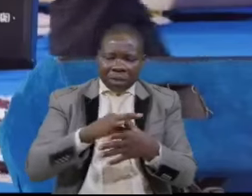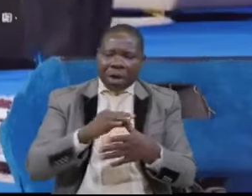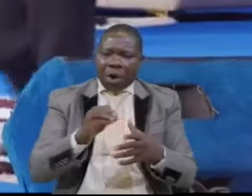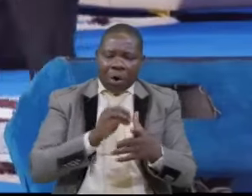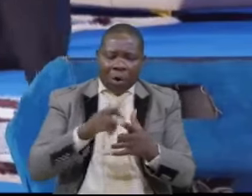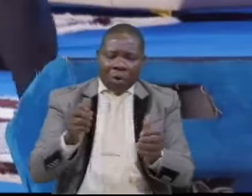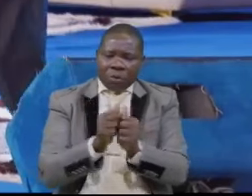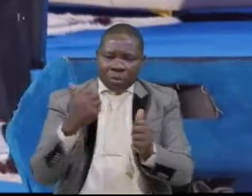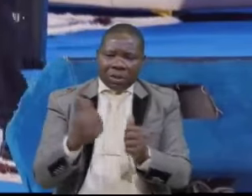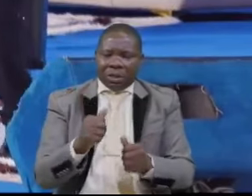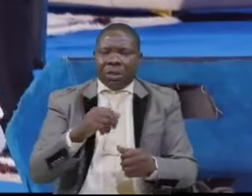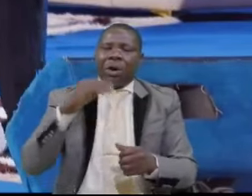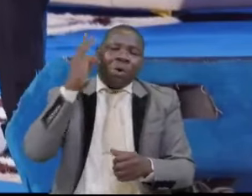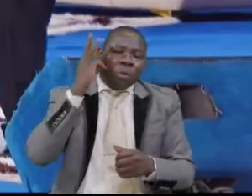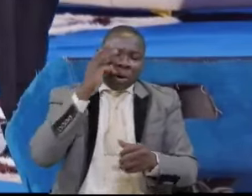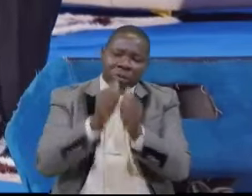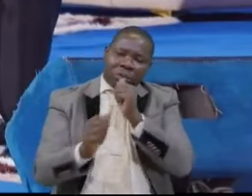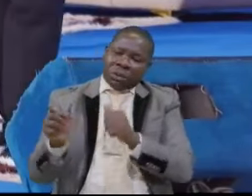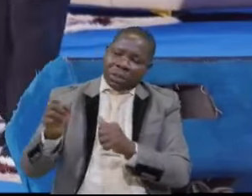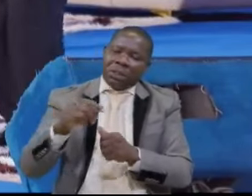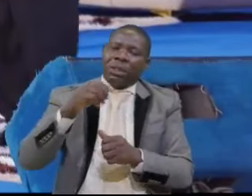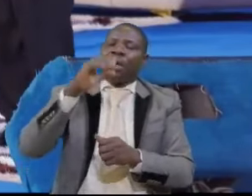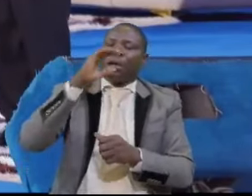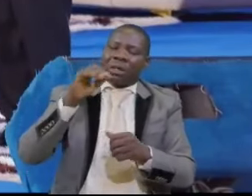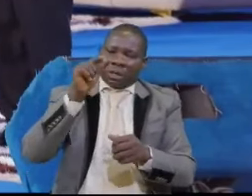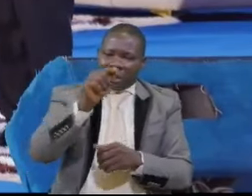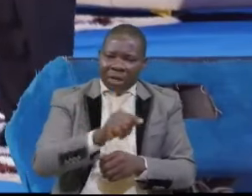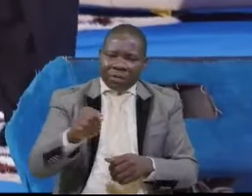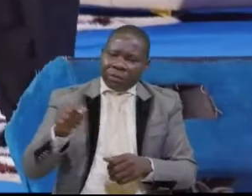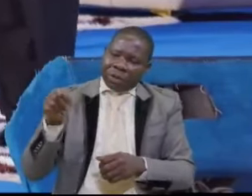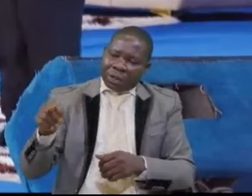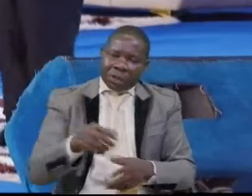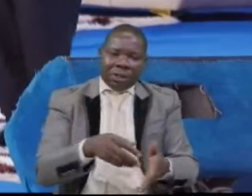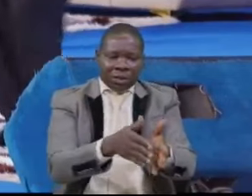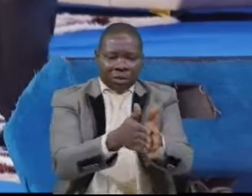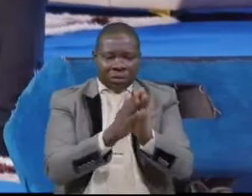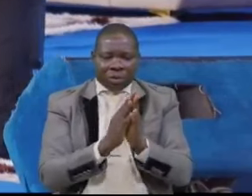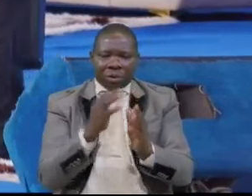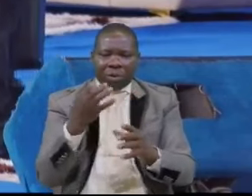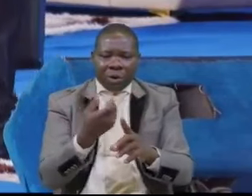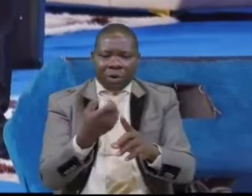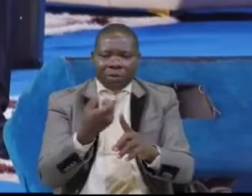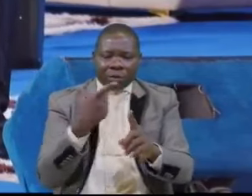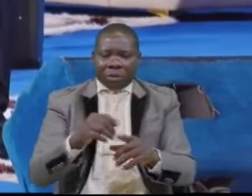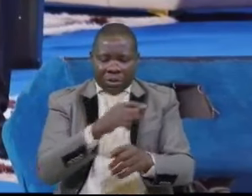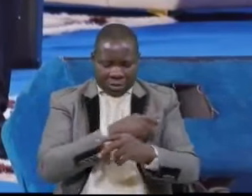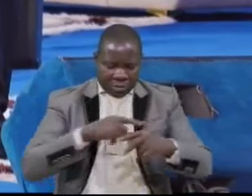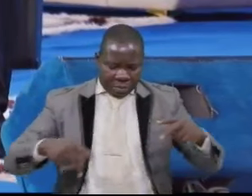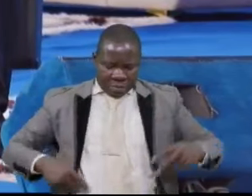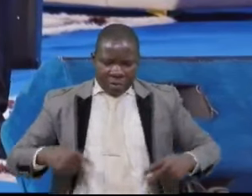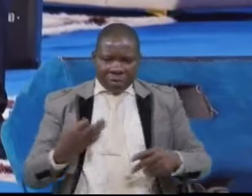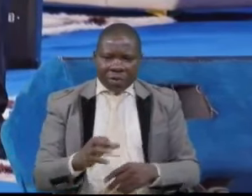drank. Therefore, he requested of the prince of the eunuchs that he